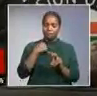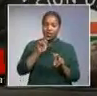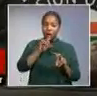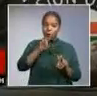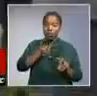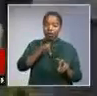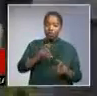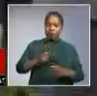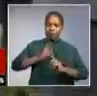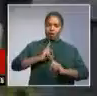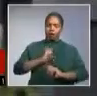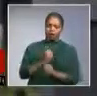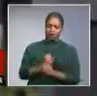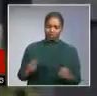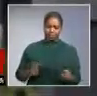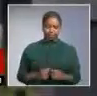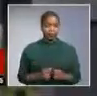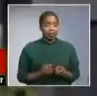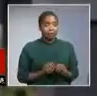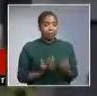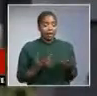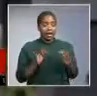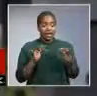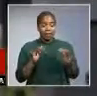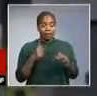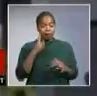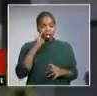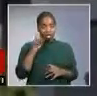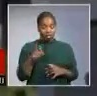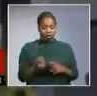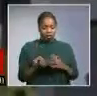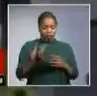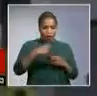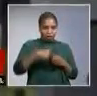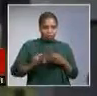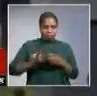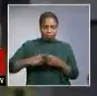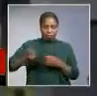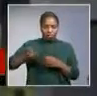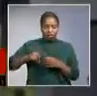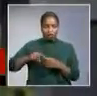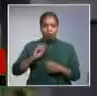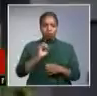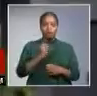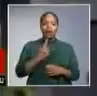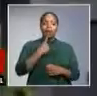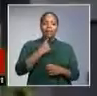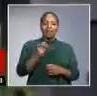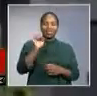him. Several people implicated in testimony by Mentor and Mcebisi Jonas have applied